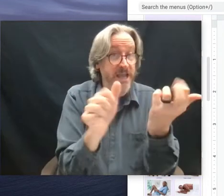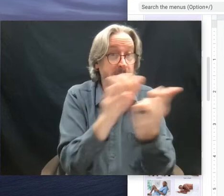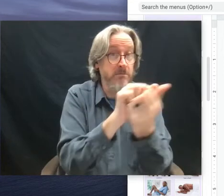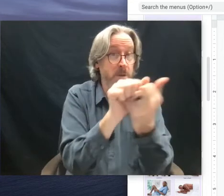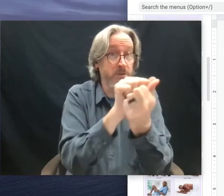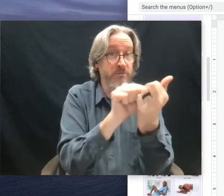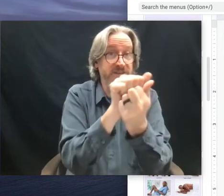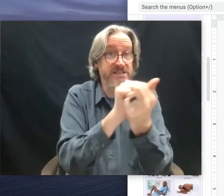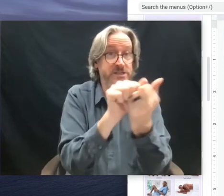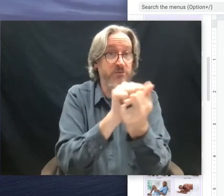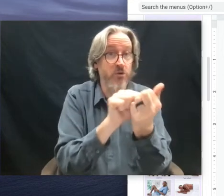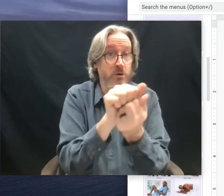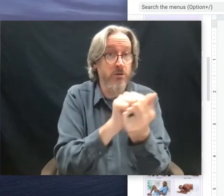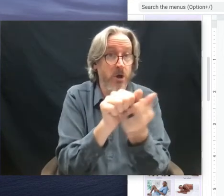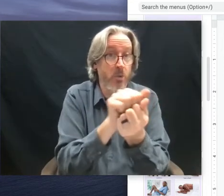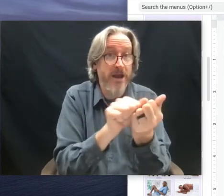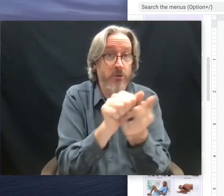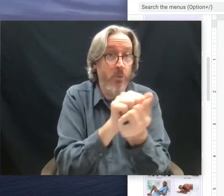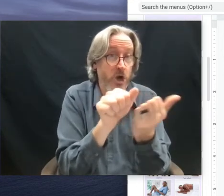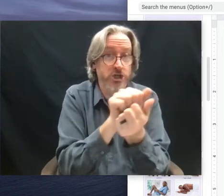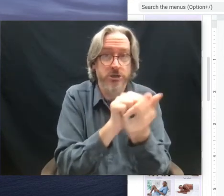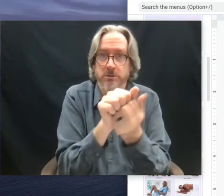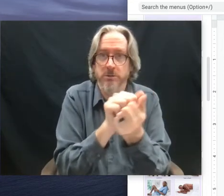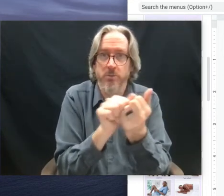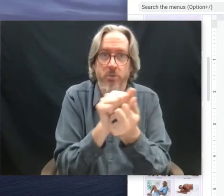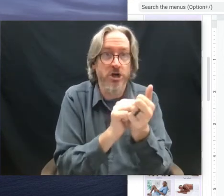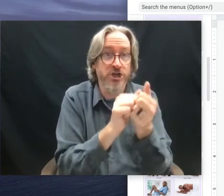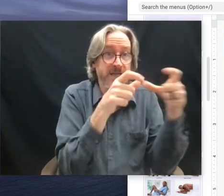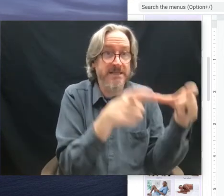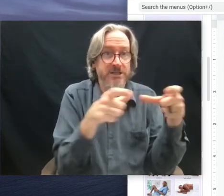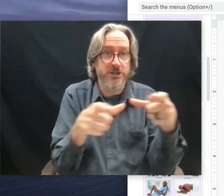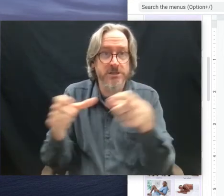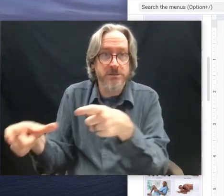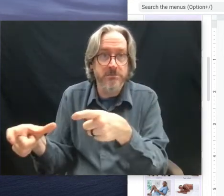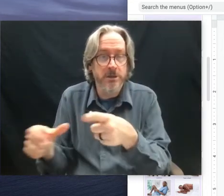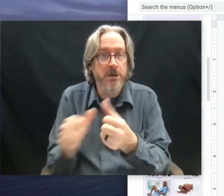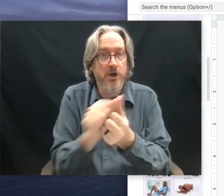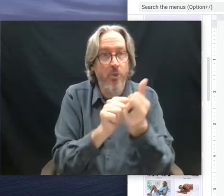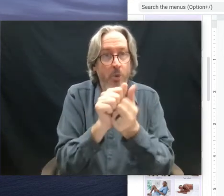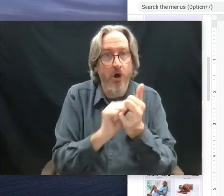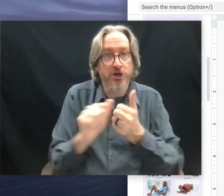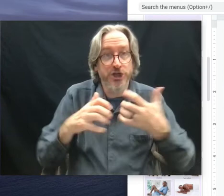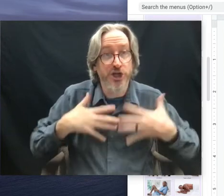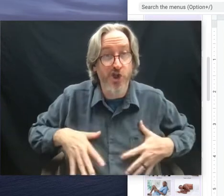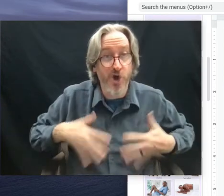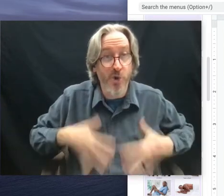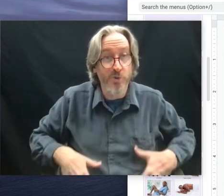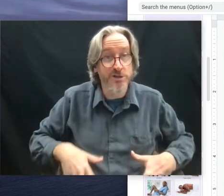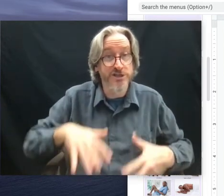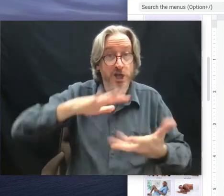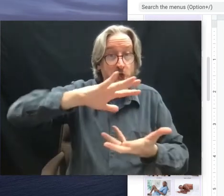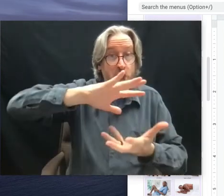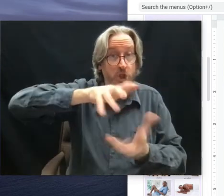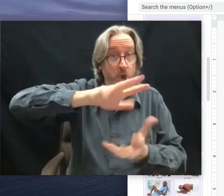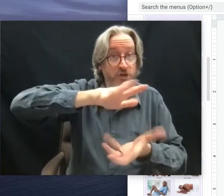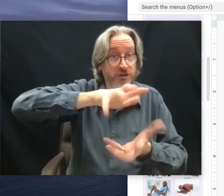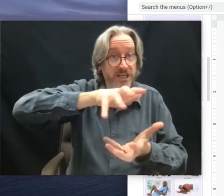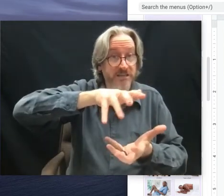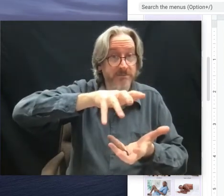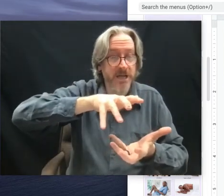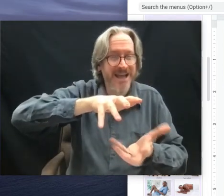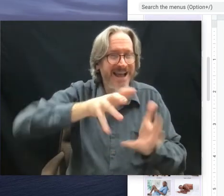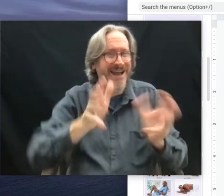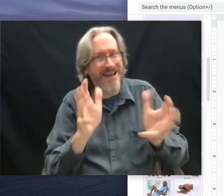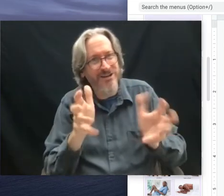Wash. Again, remember, fists for a wet wash. Washing dishes, washing clothes,